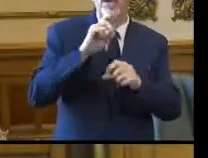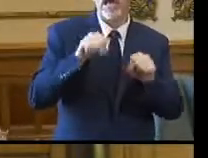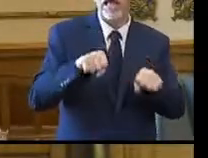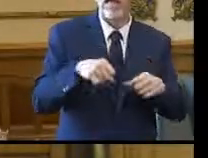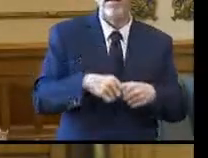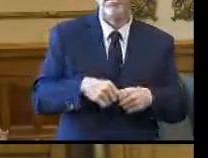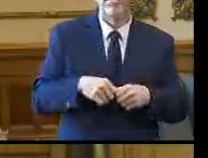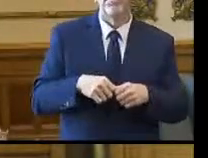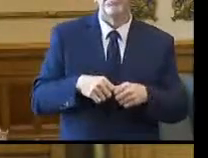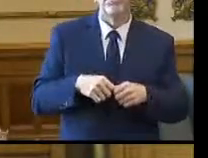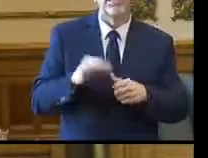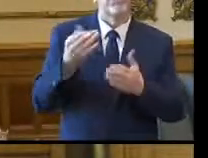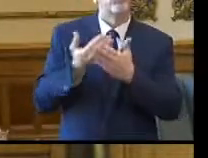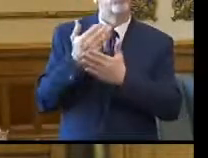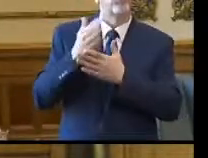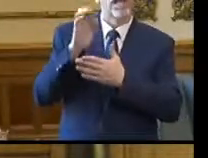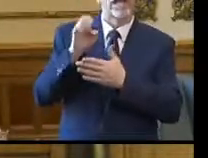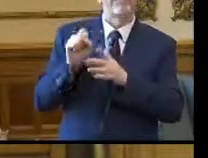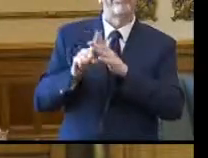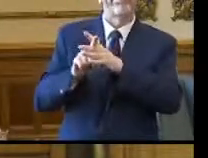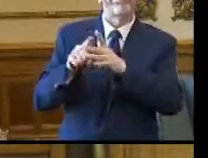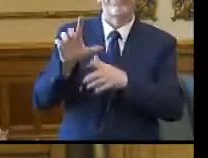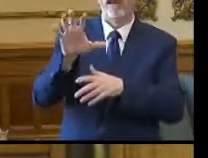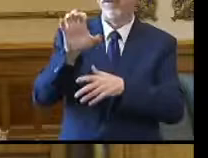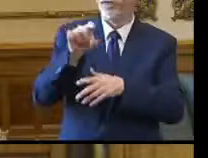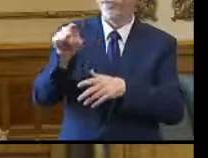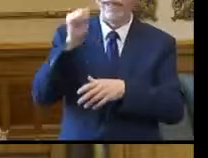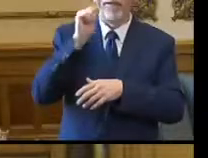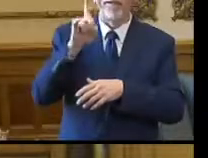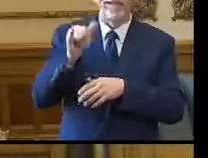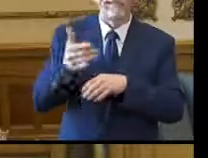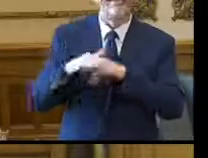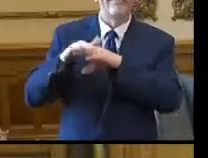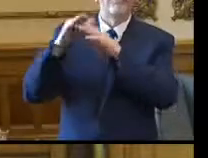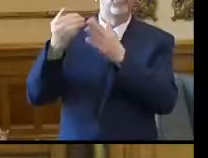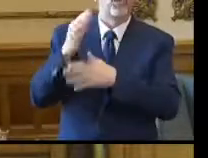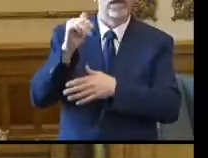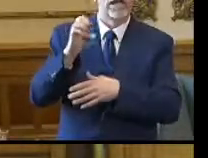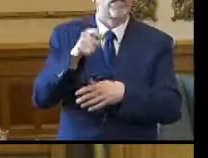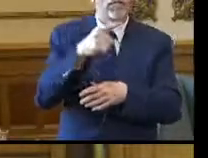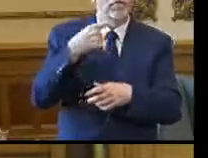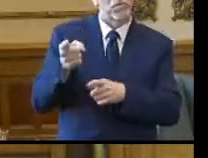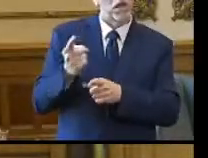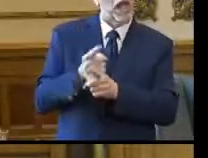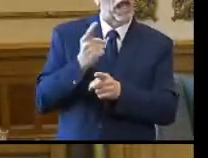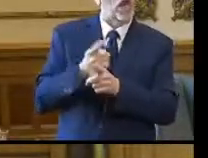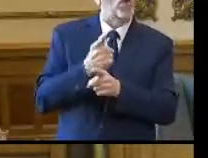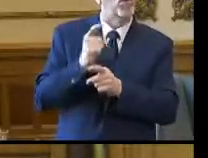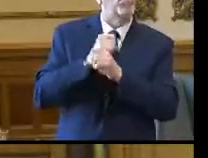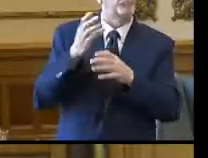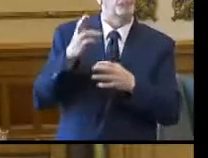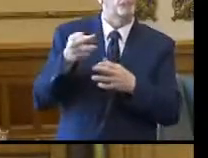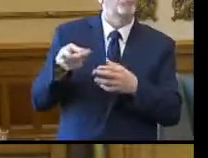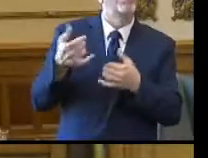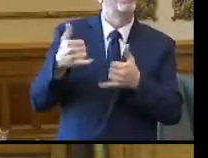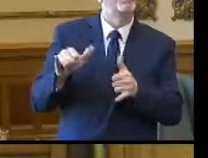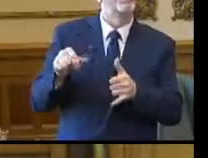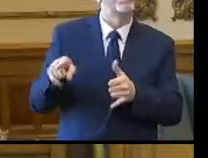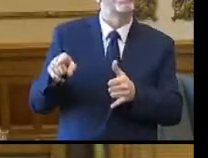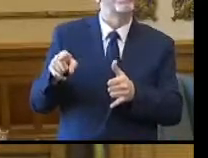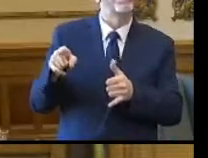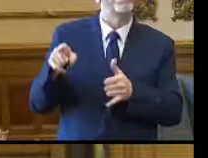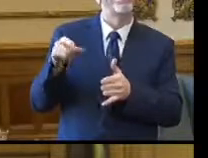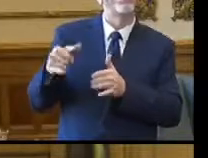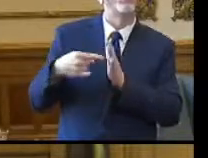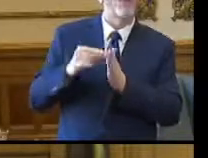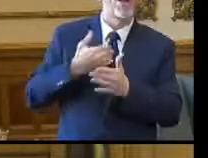the number of new cases that we're seeing, 500 or so per day, do you think that's an accurate picture of what's out there, or is that really a limitation of our